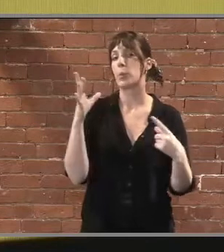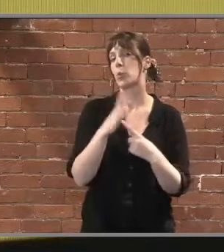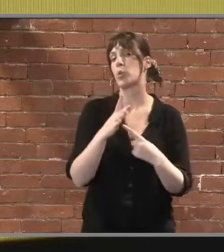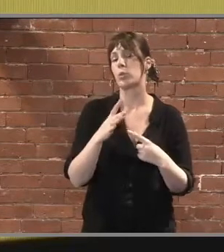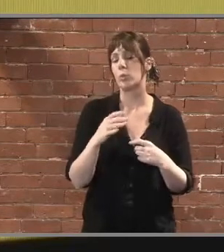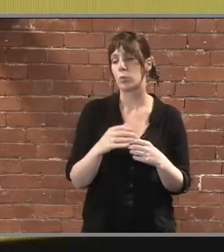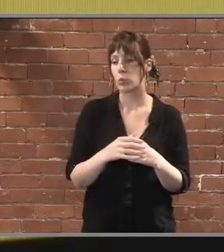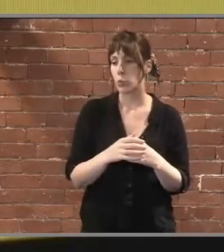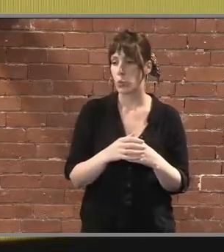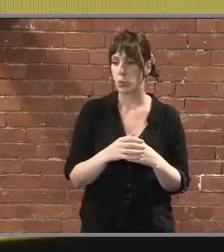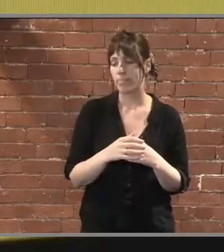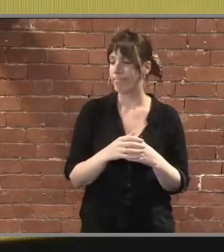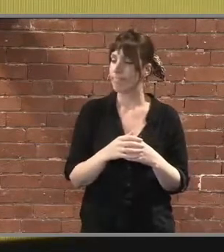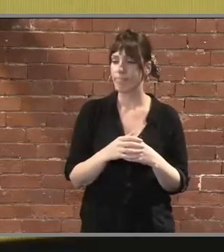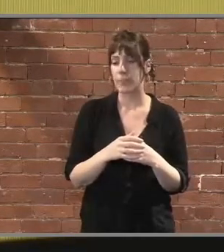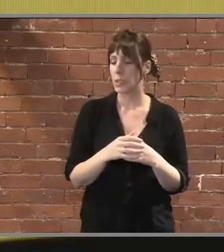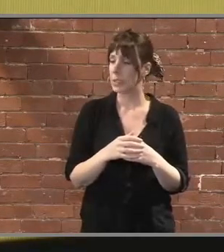to, I guess,